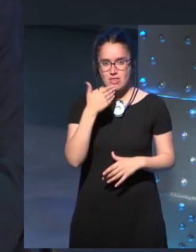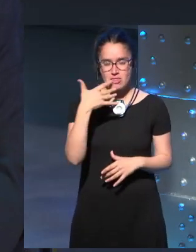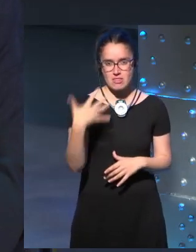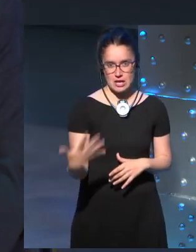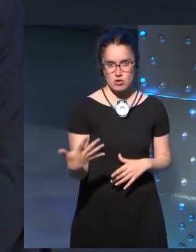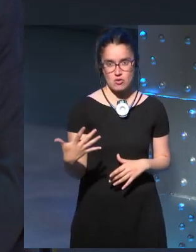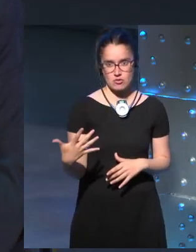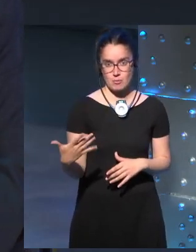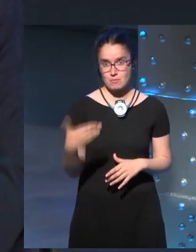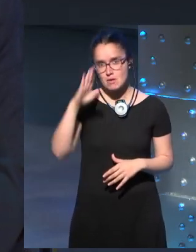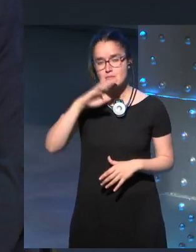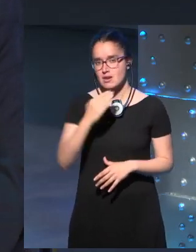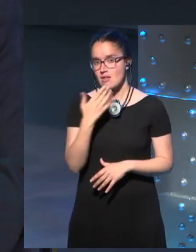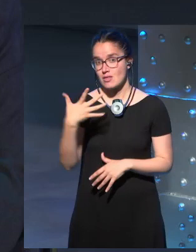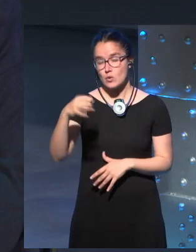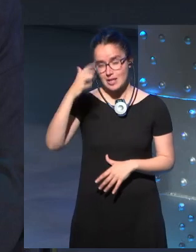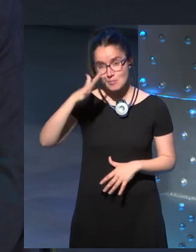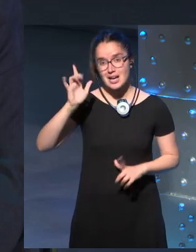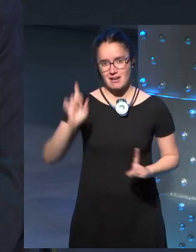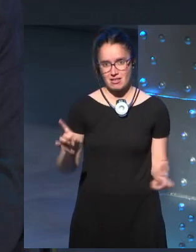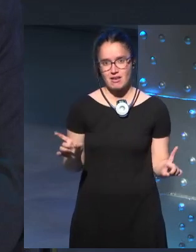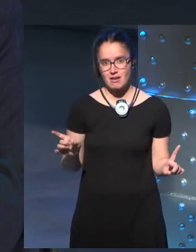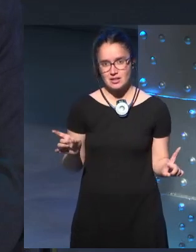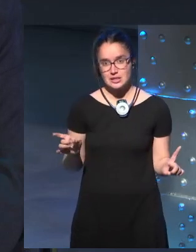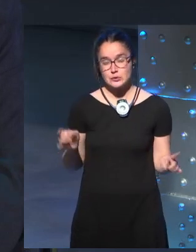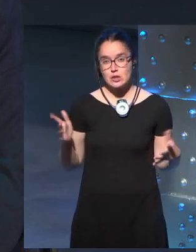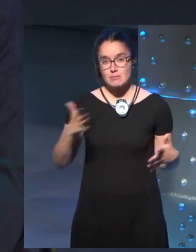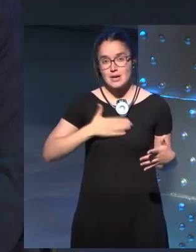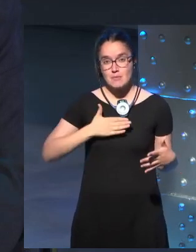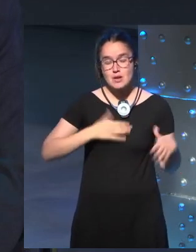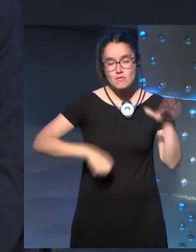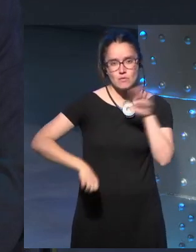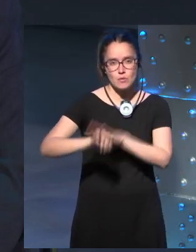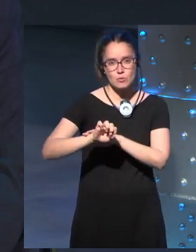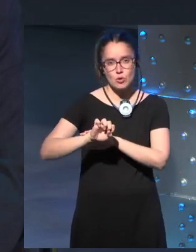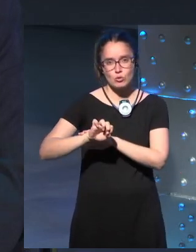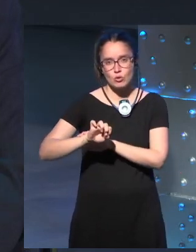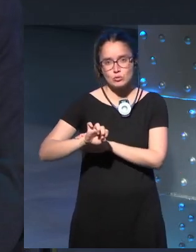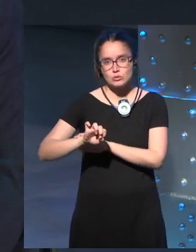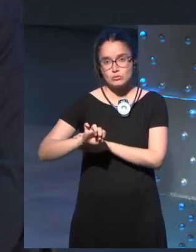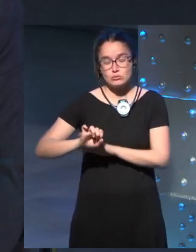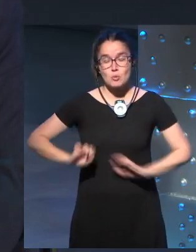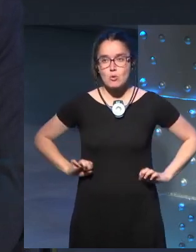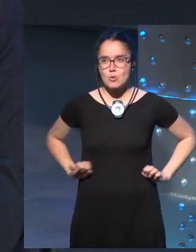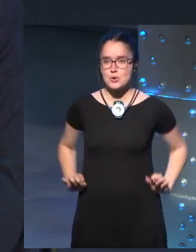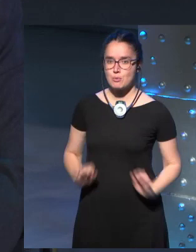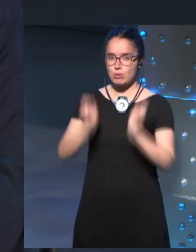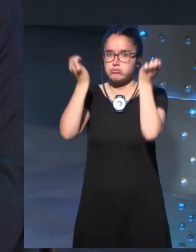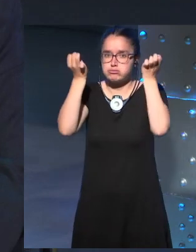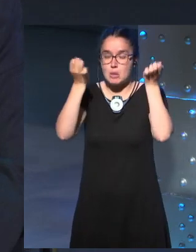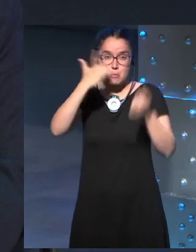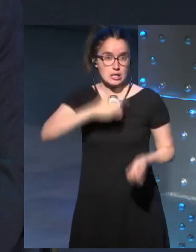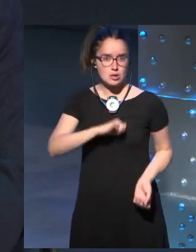to someone that when I was 5 years old, he was 50. So you just have to imagine that. So to me,